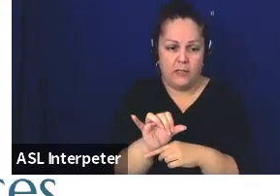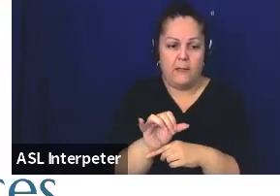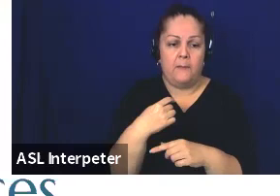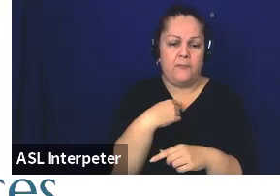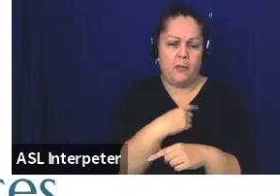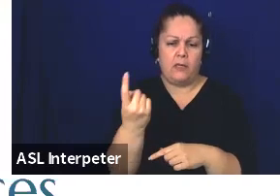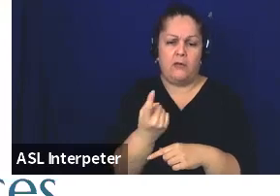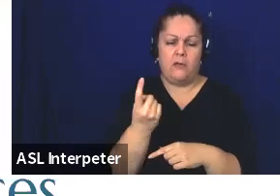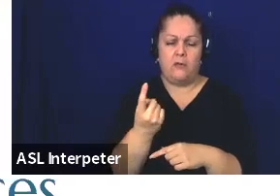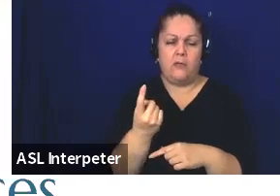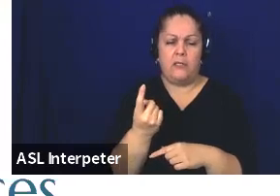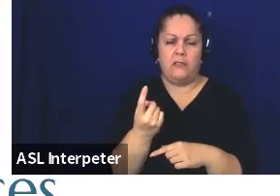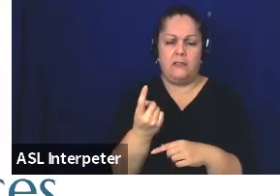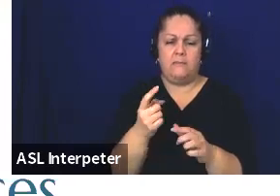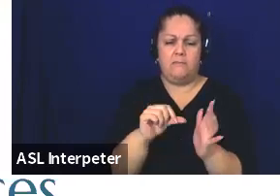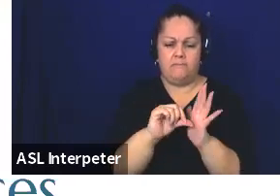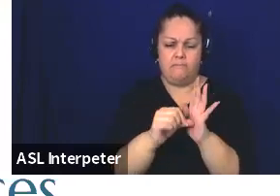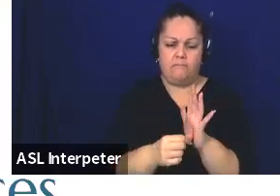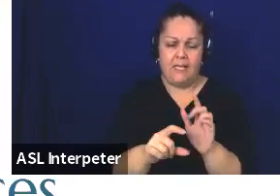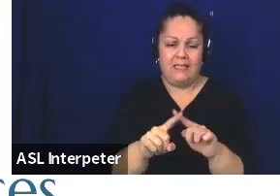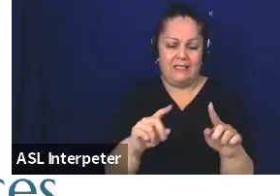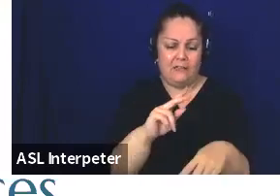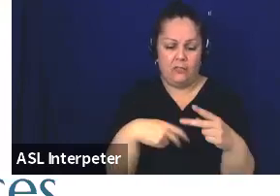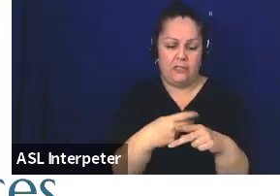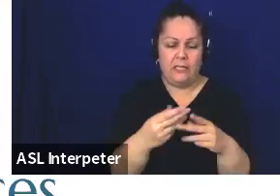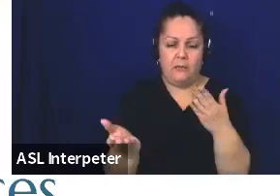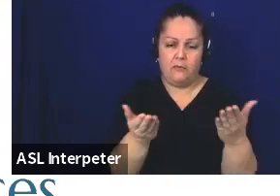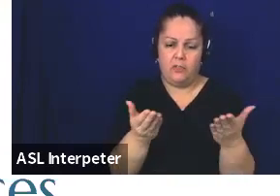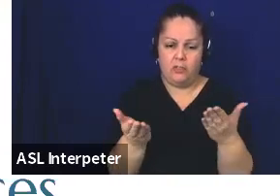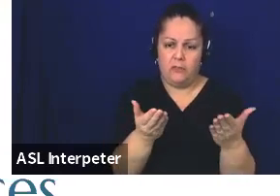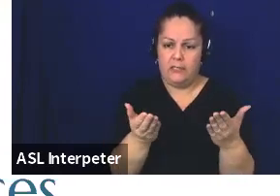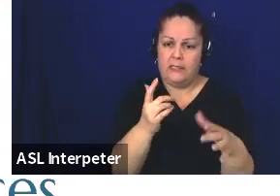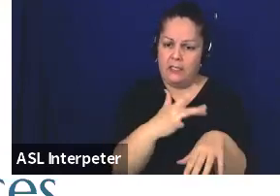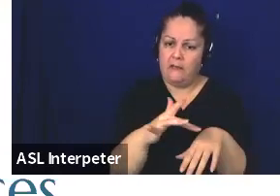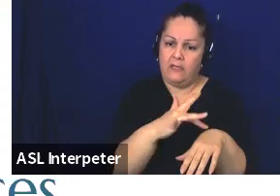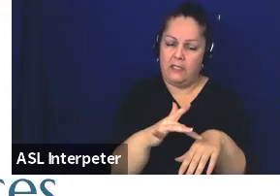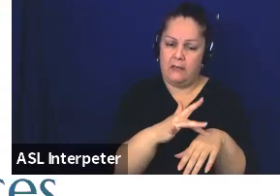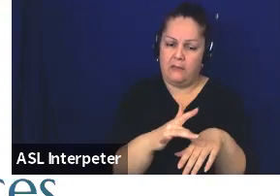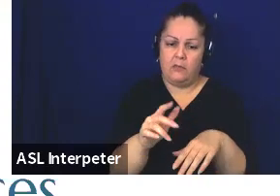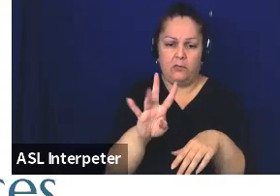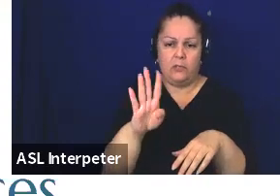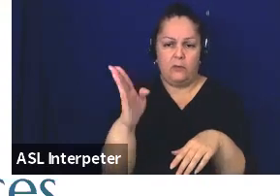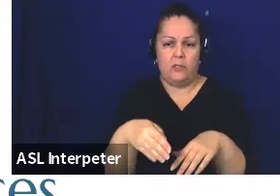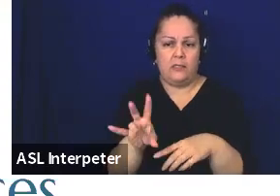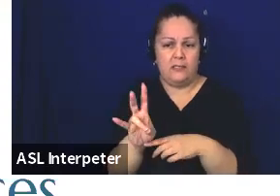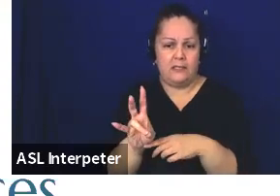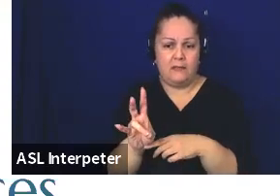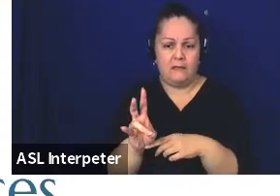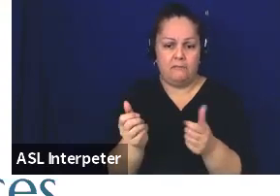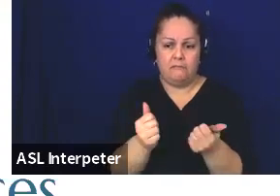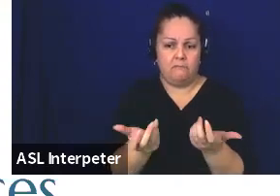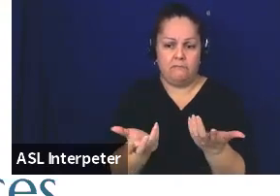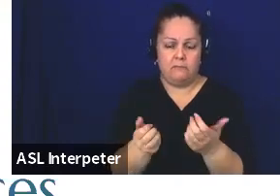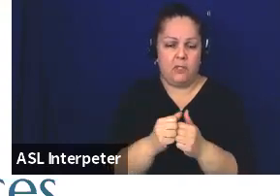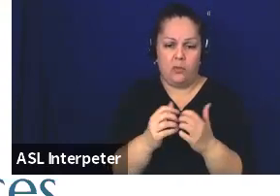can also highlight the different types of services that are available 24/7 without having